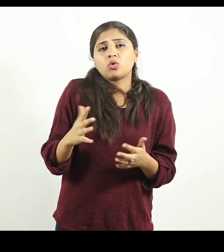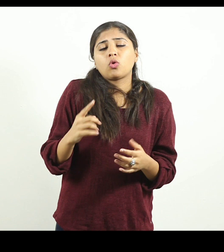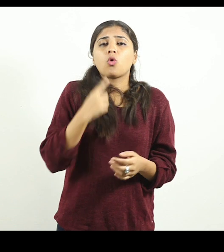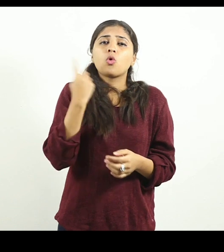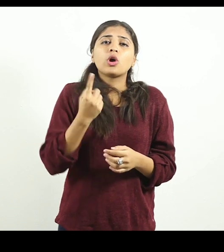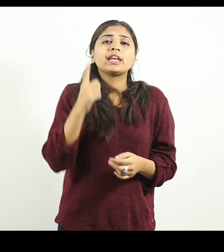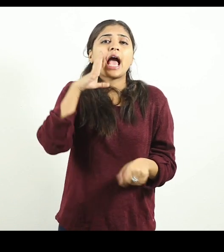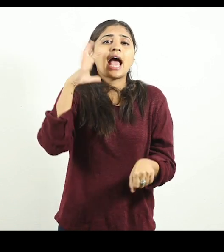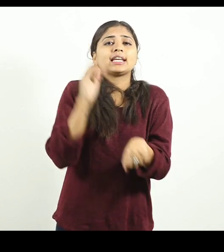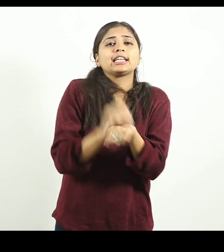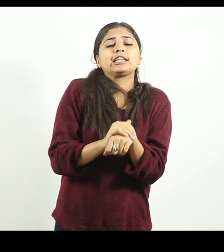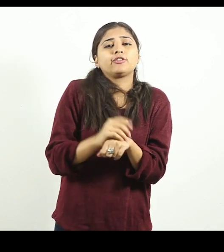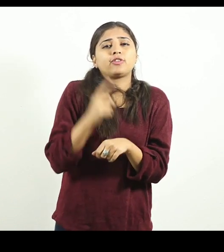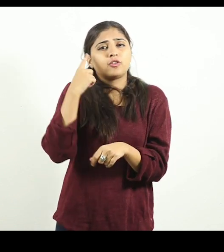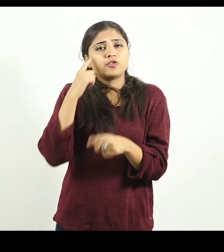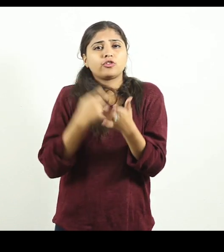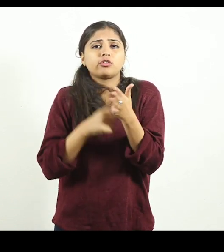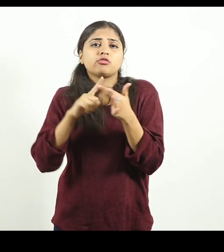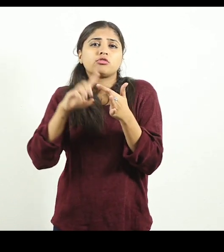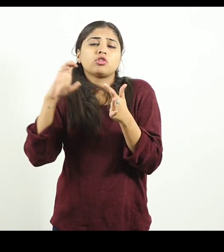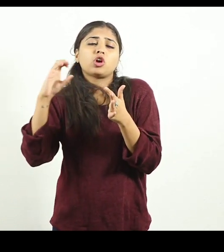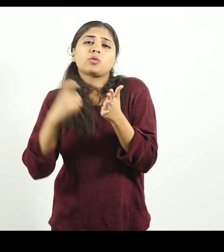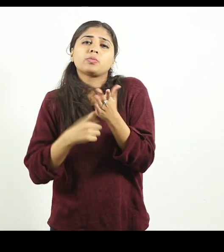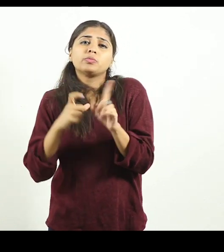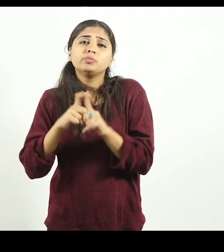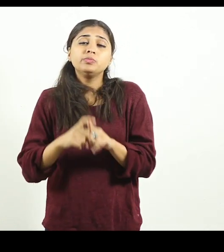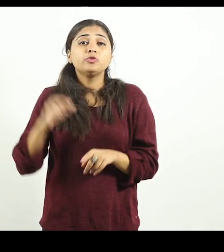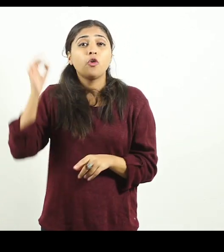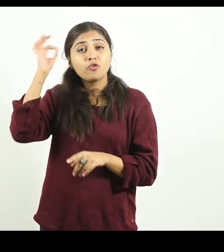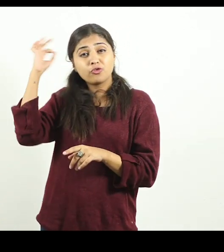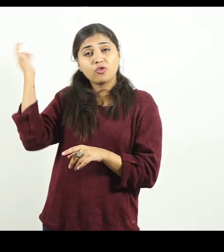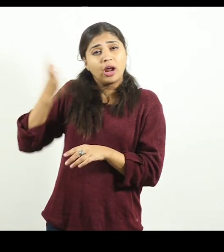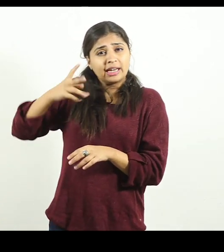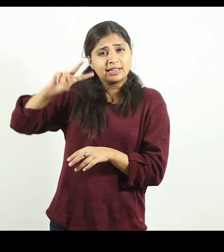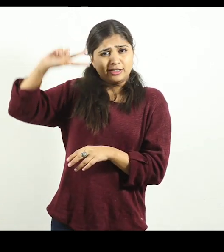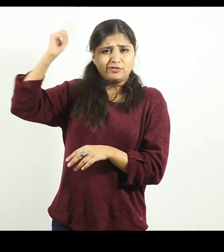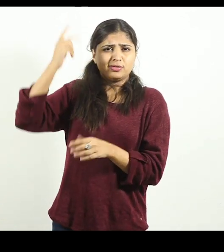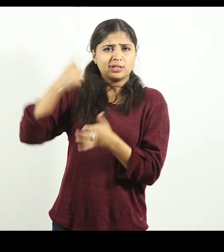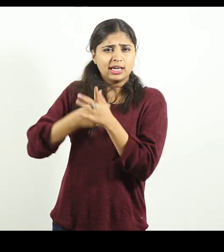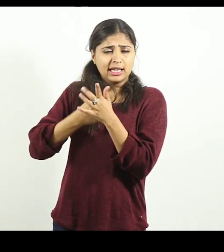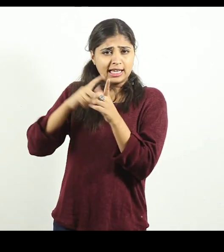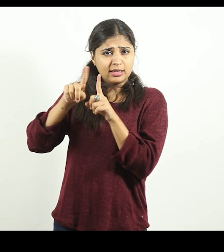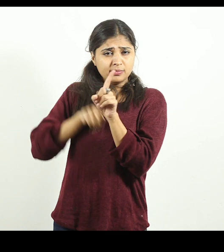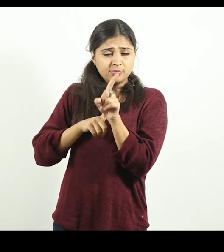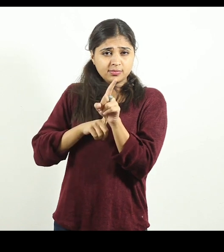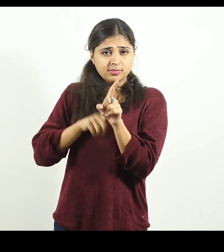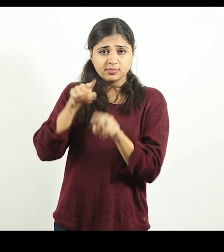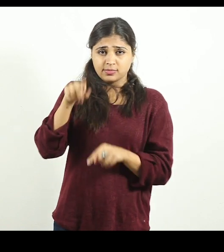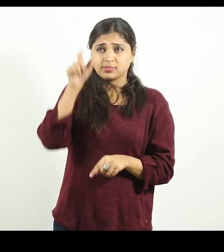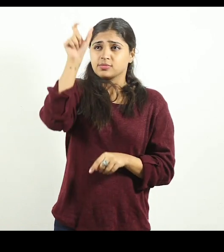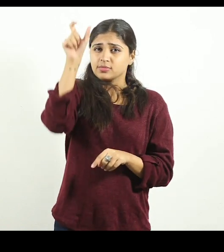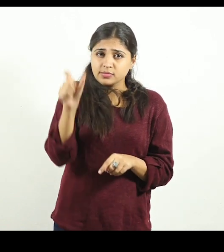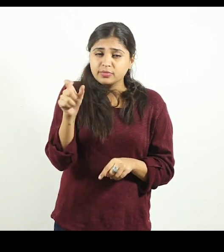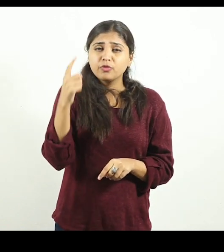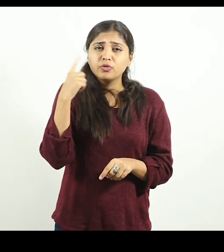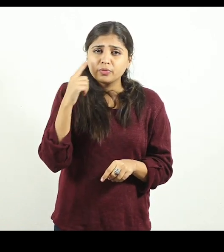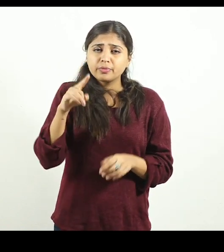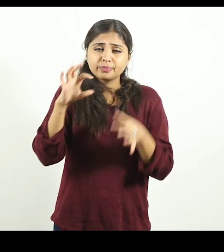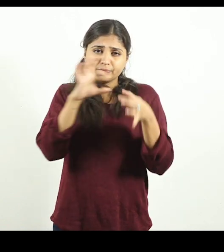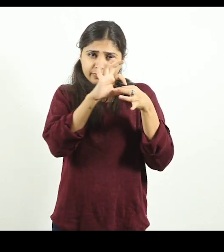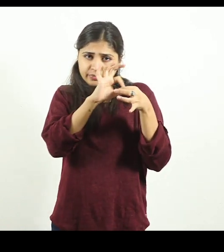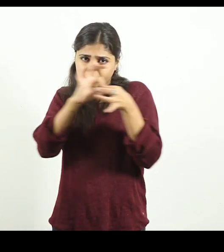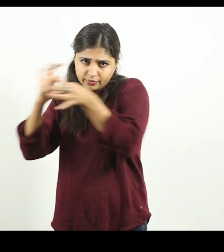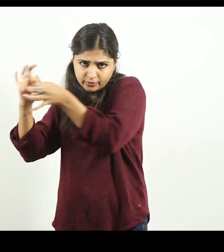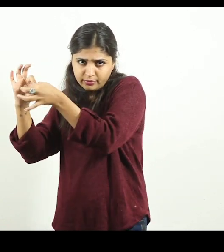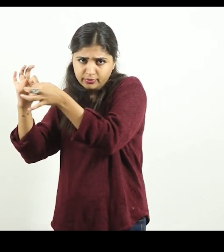an identifier of the record. A foreign key is a column or a column that references a column, most often